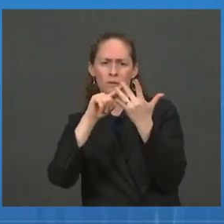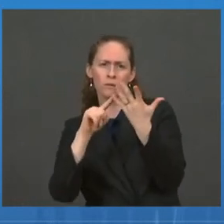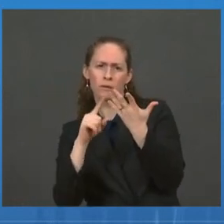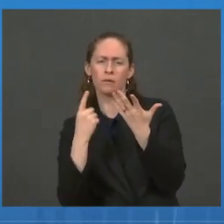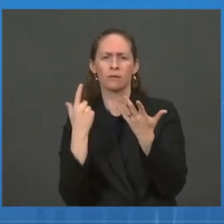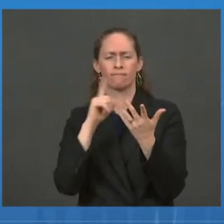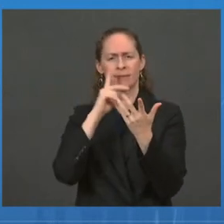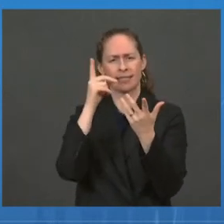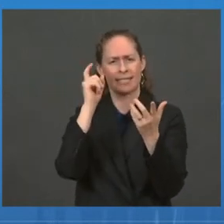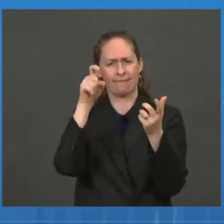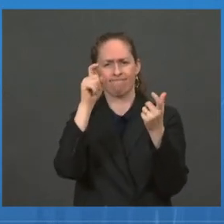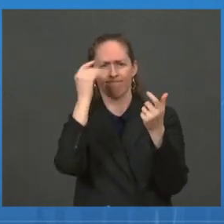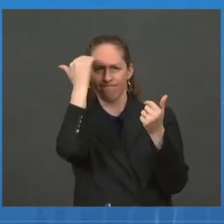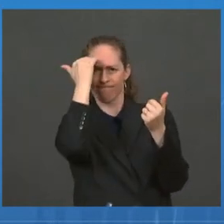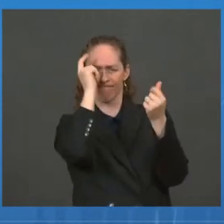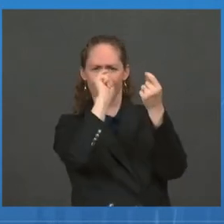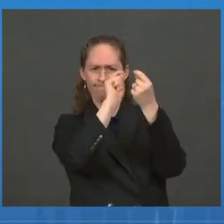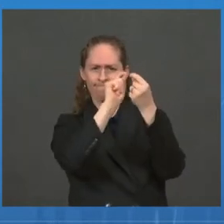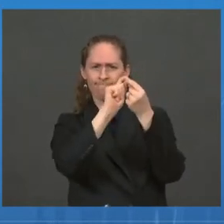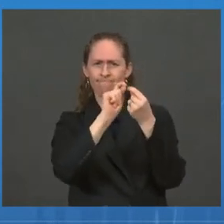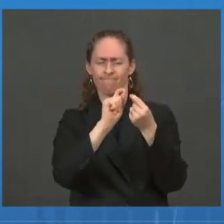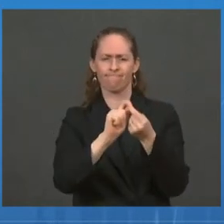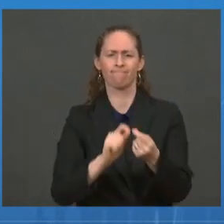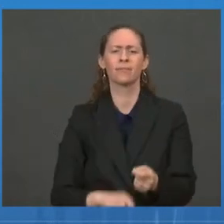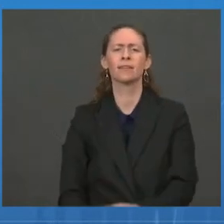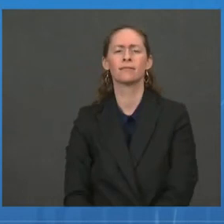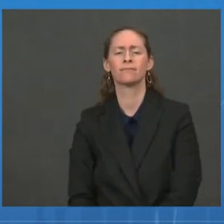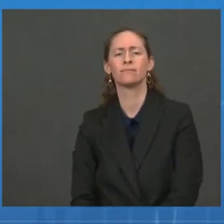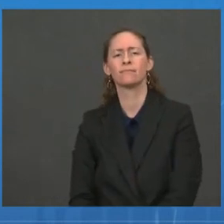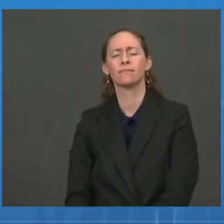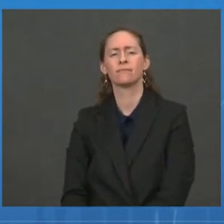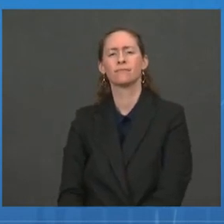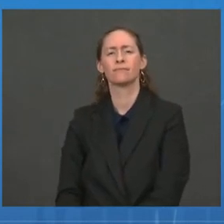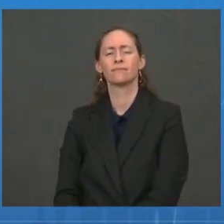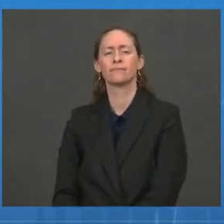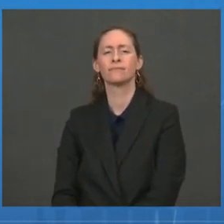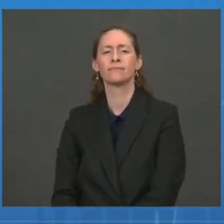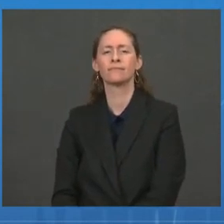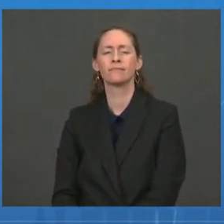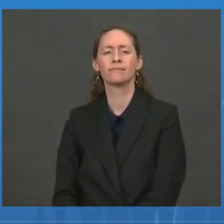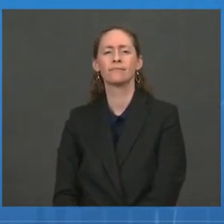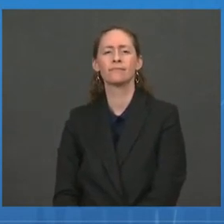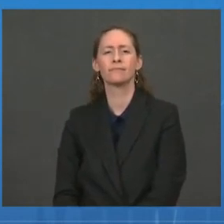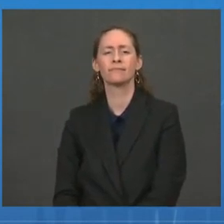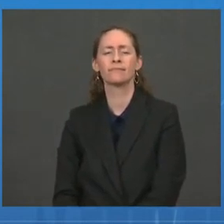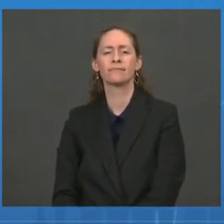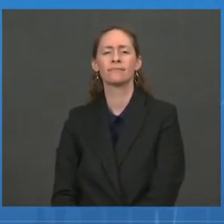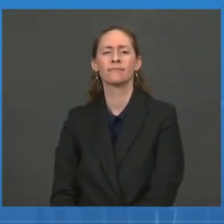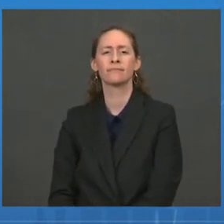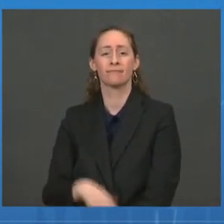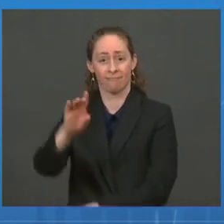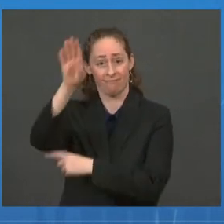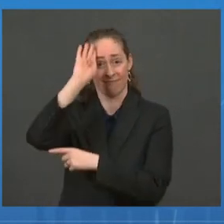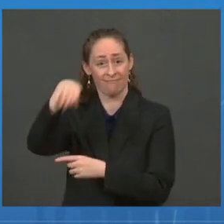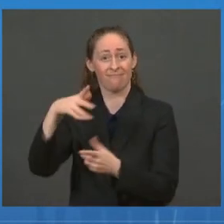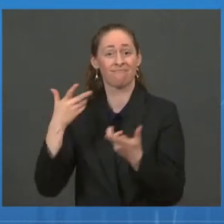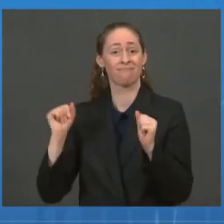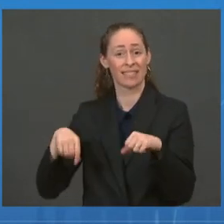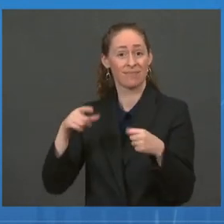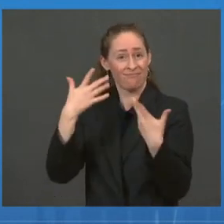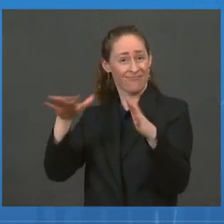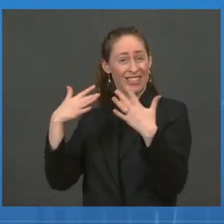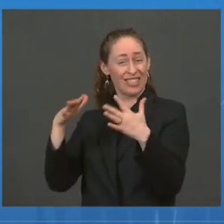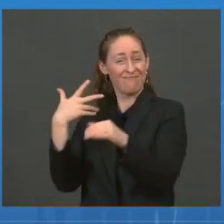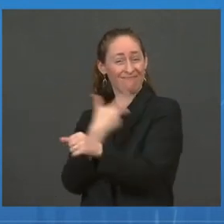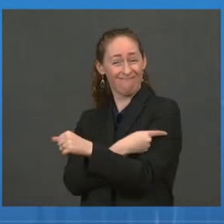often ask when are we going to get information about that we'll get to that in a moment but generally it's going to be two to